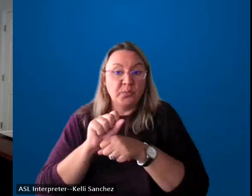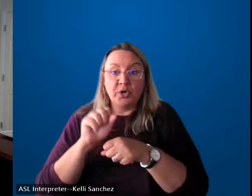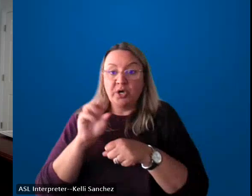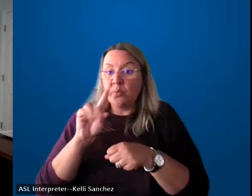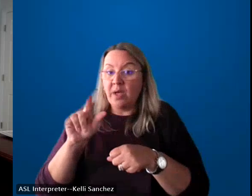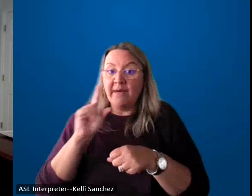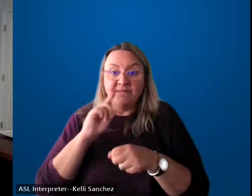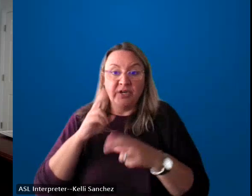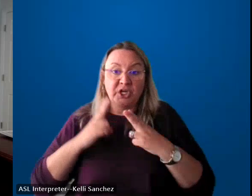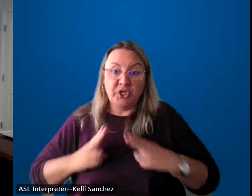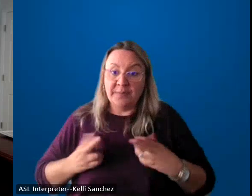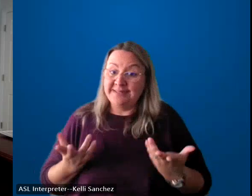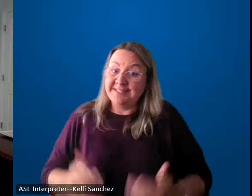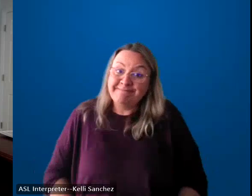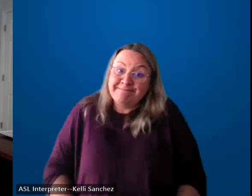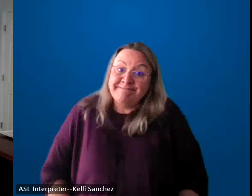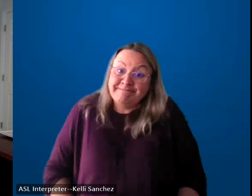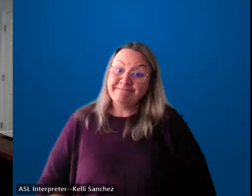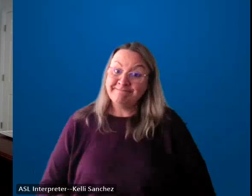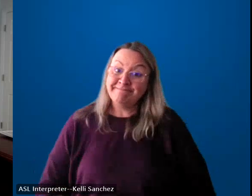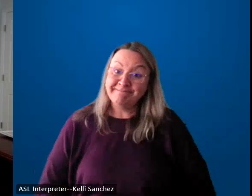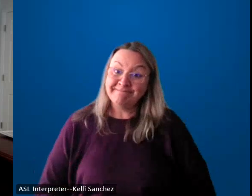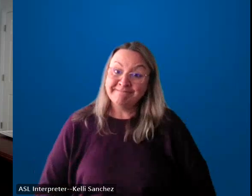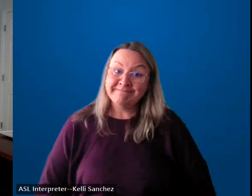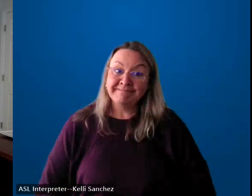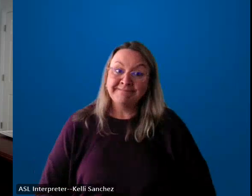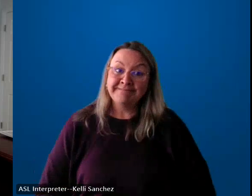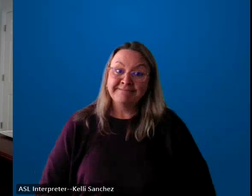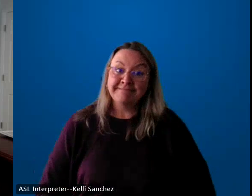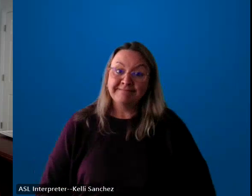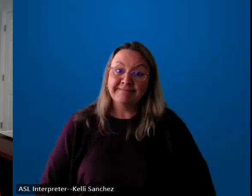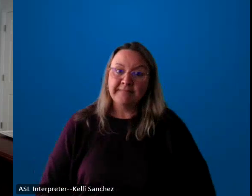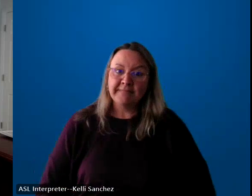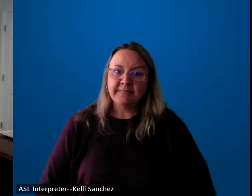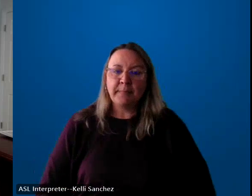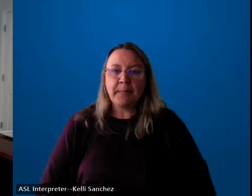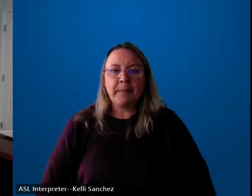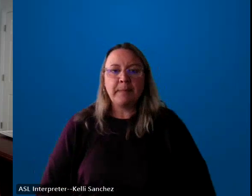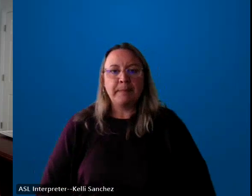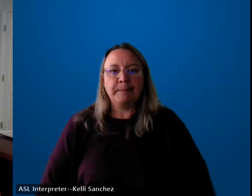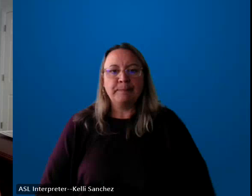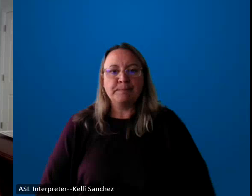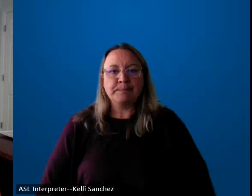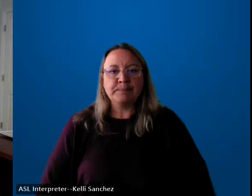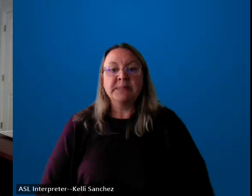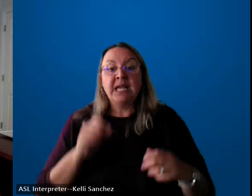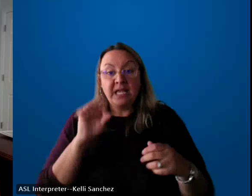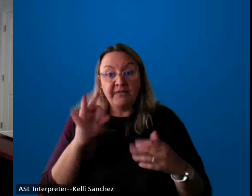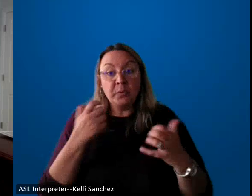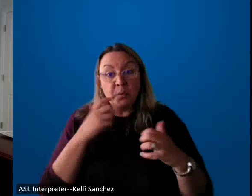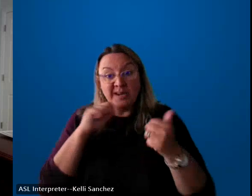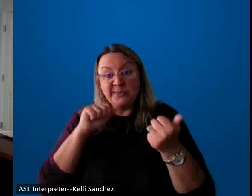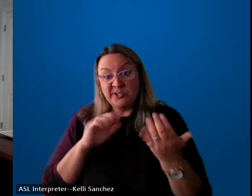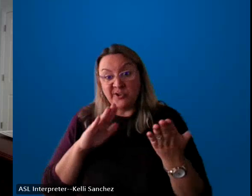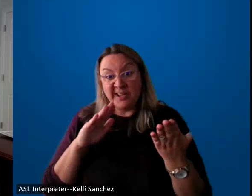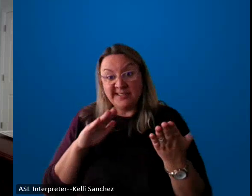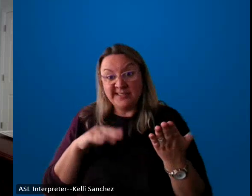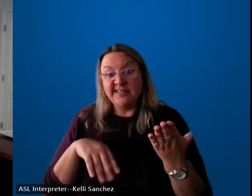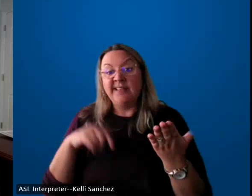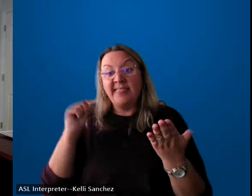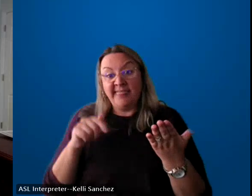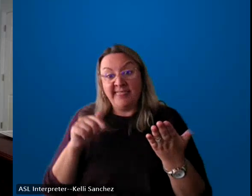beings. So, if we want to address this, we have to